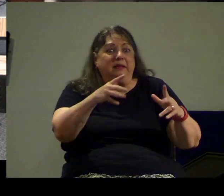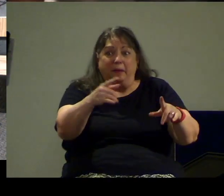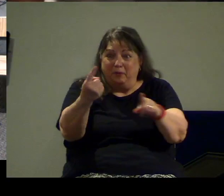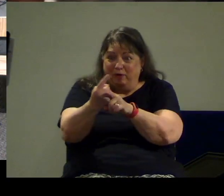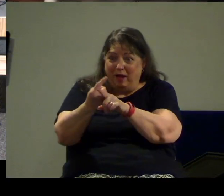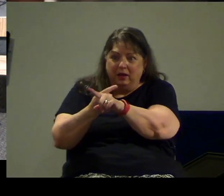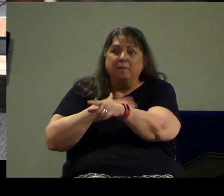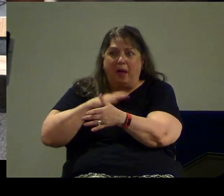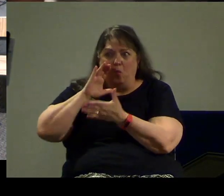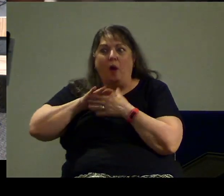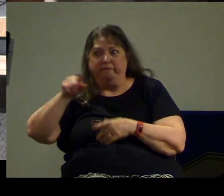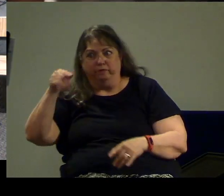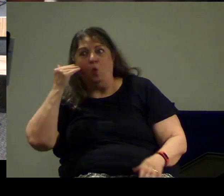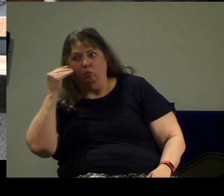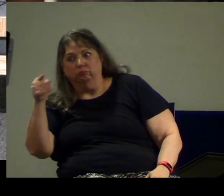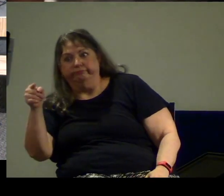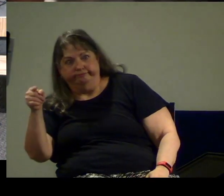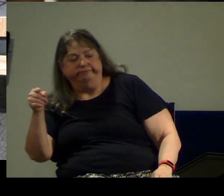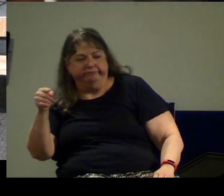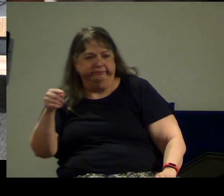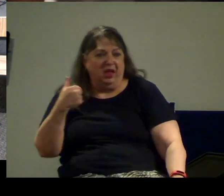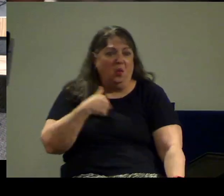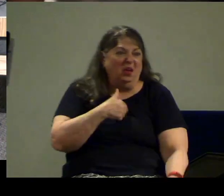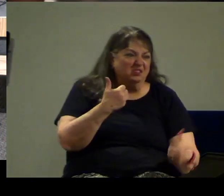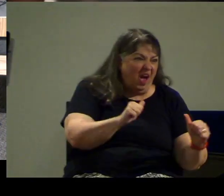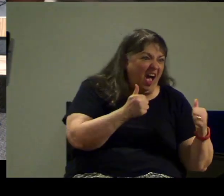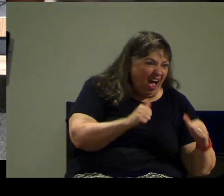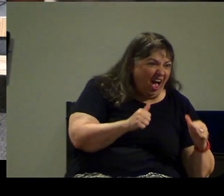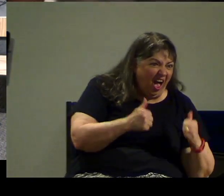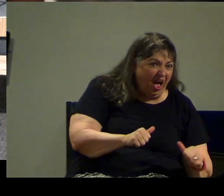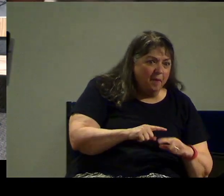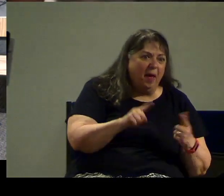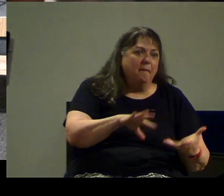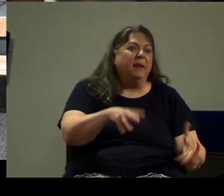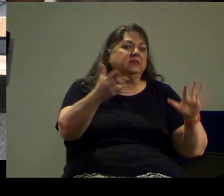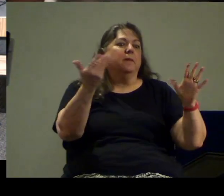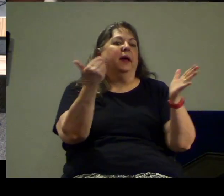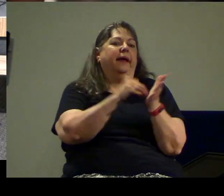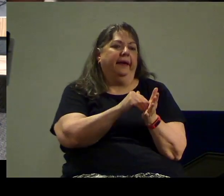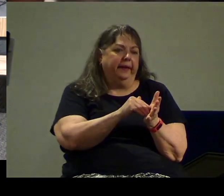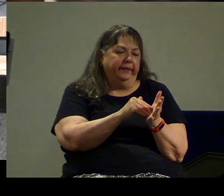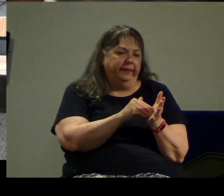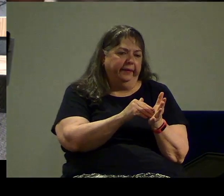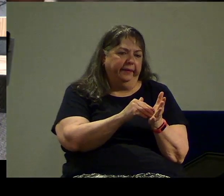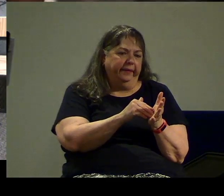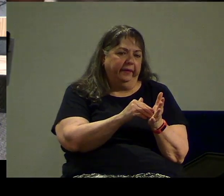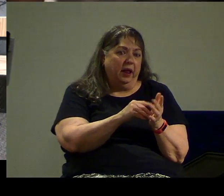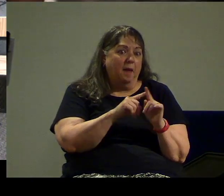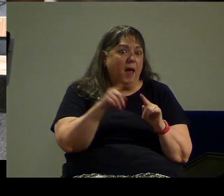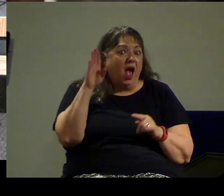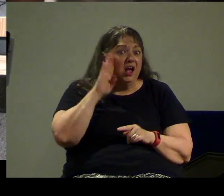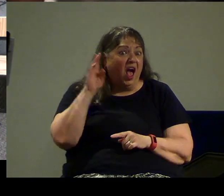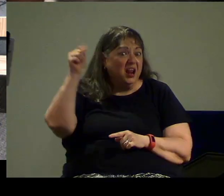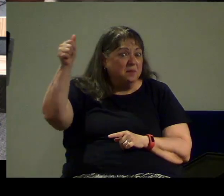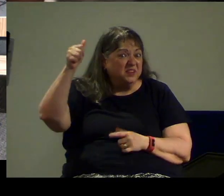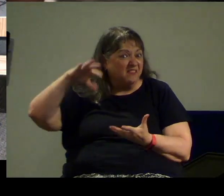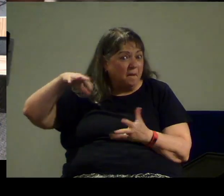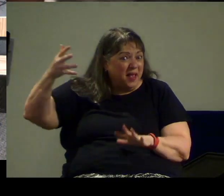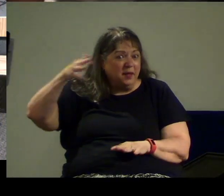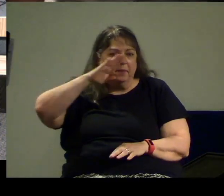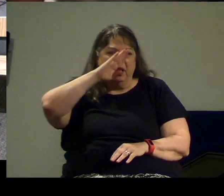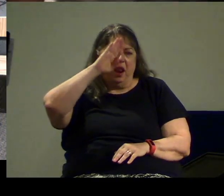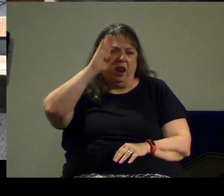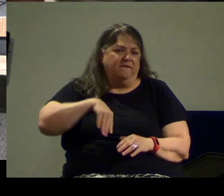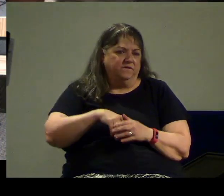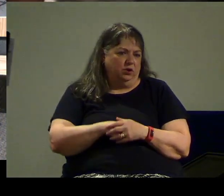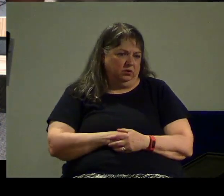wife knows. As much as we try, we mess up, don't we? But God is always